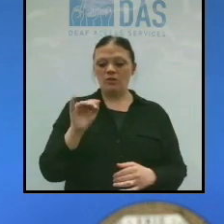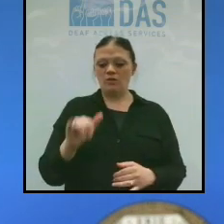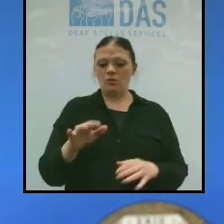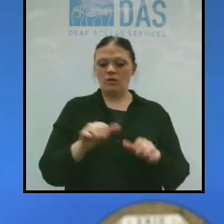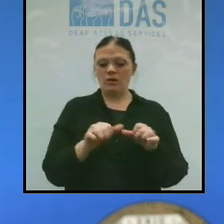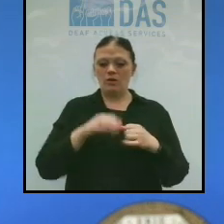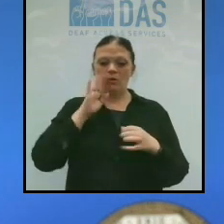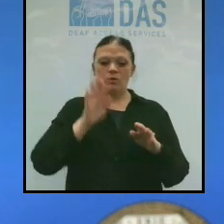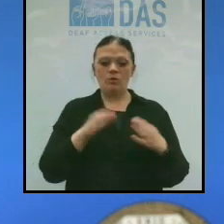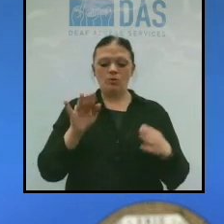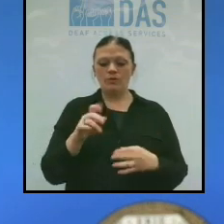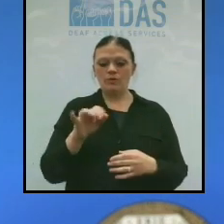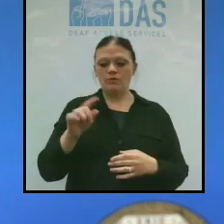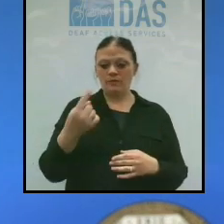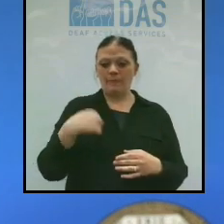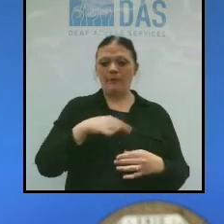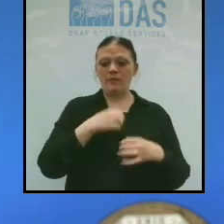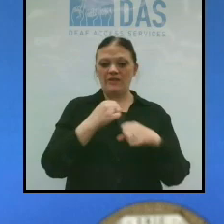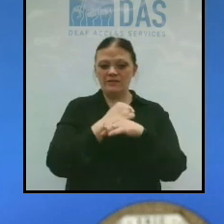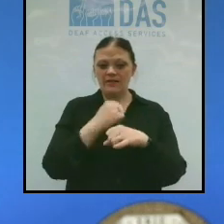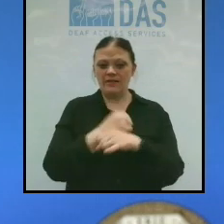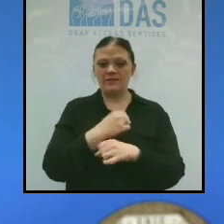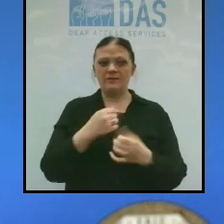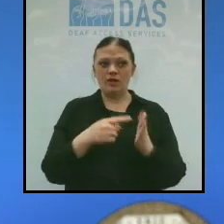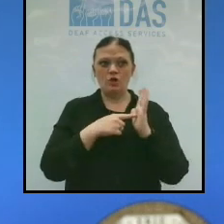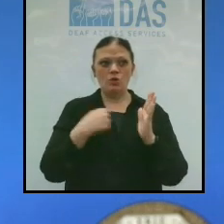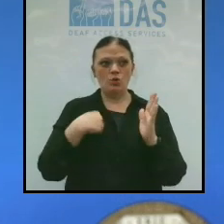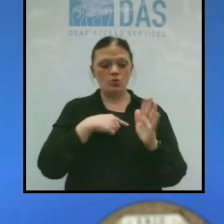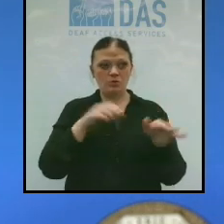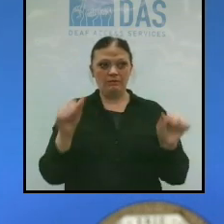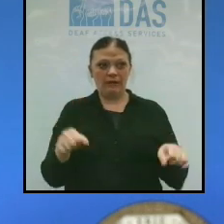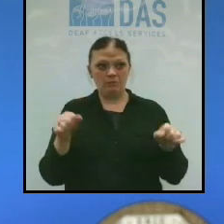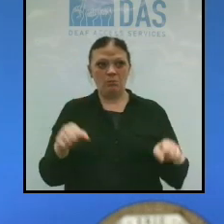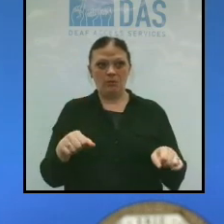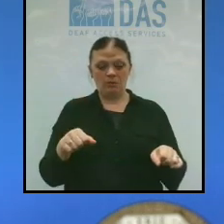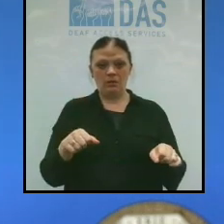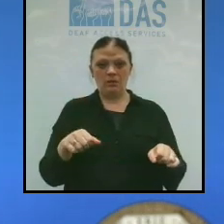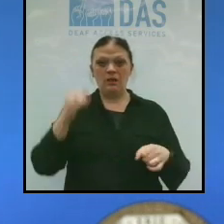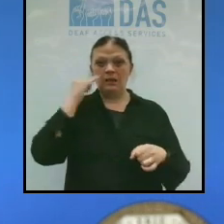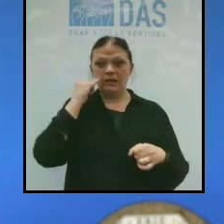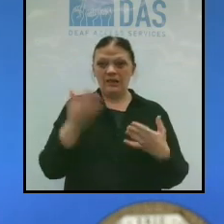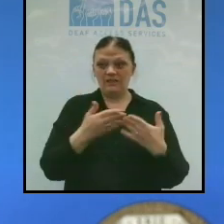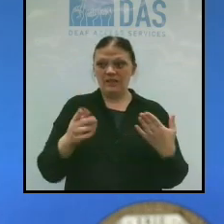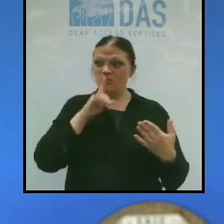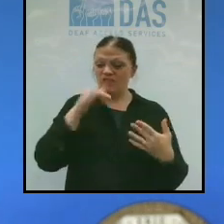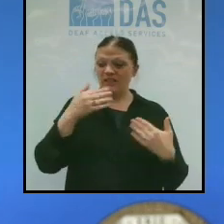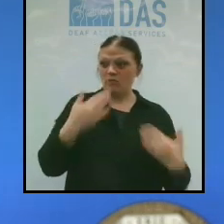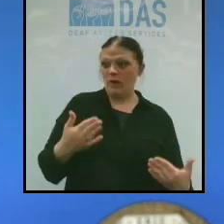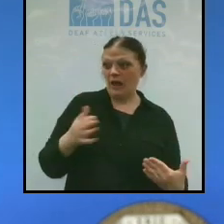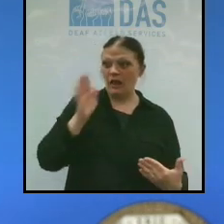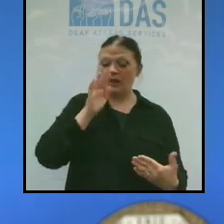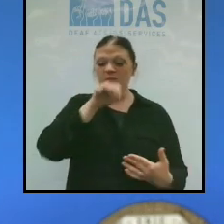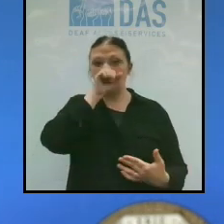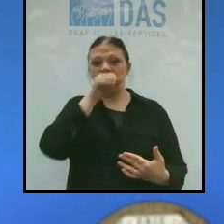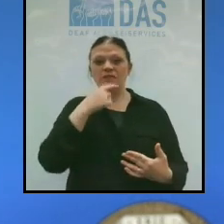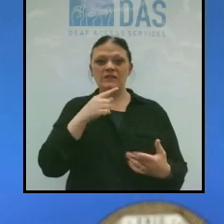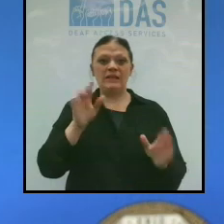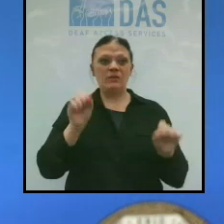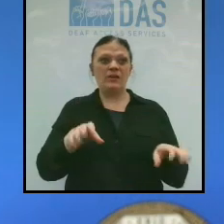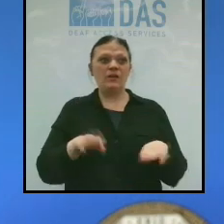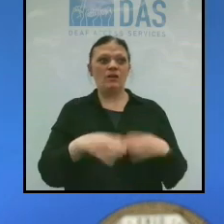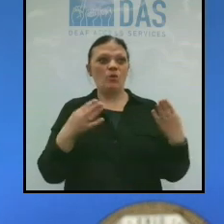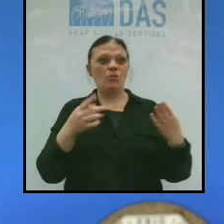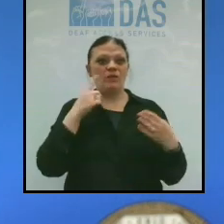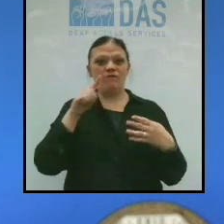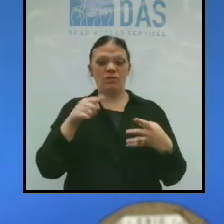1st. We think we have statistical data which will show that we're capable of doing that. And if things went really well, I'd love to be able to say that we're going to open